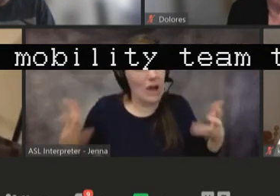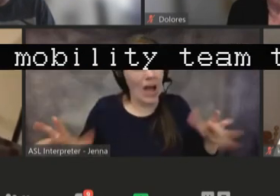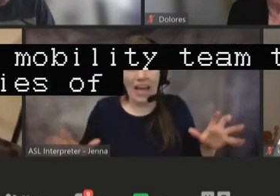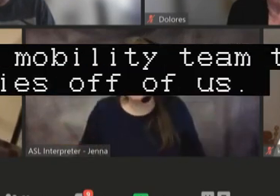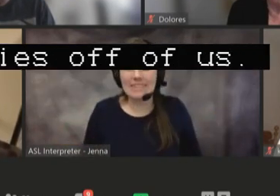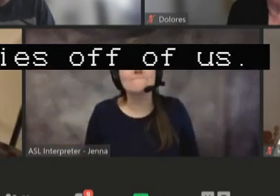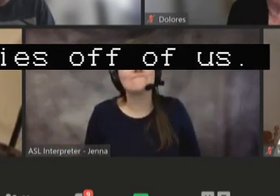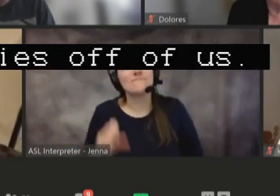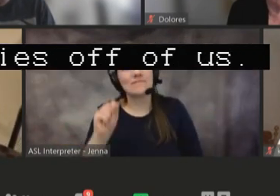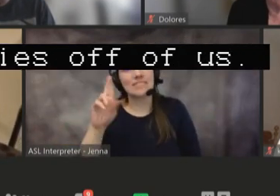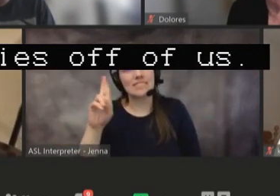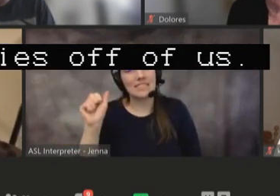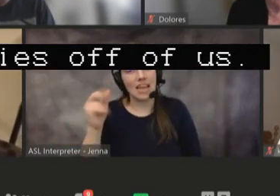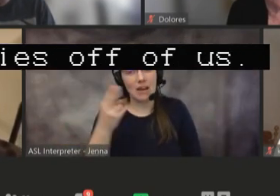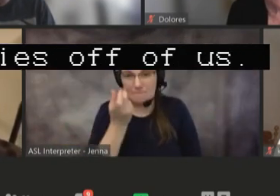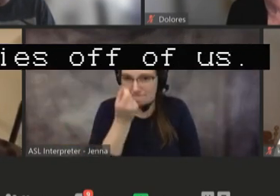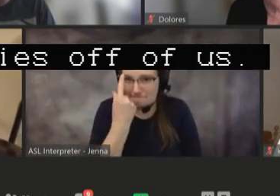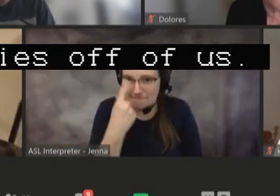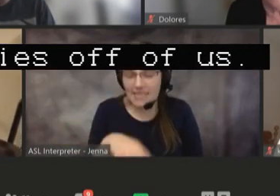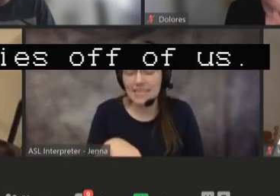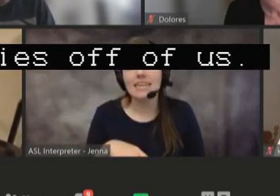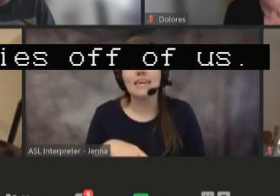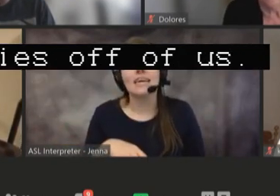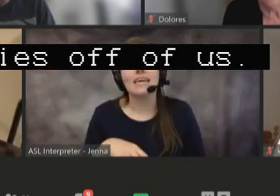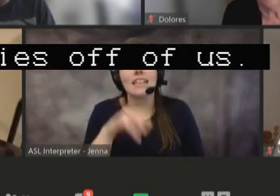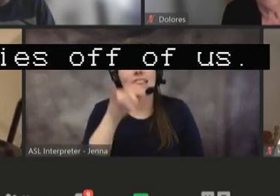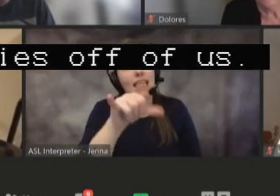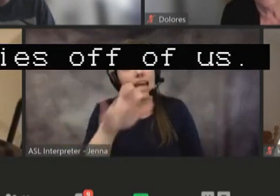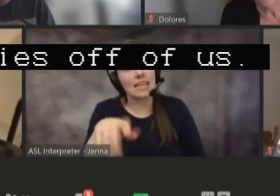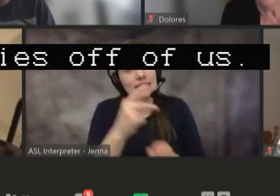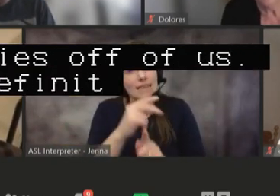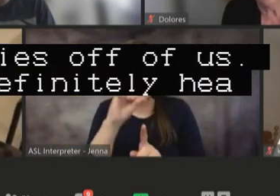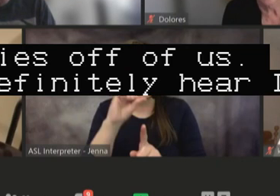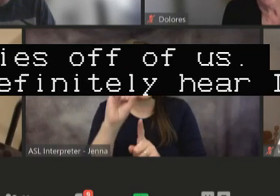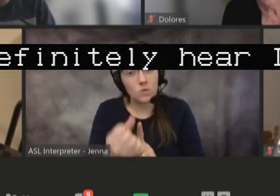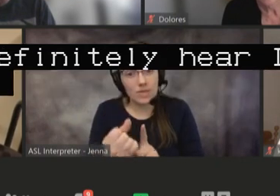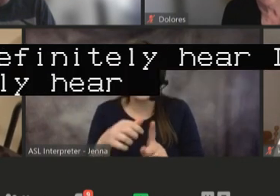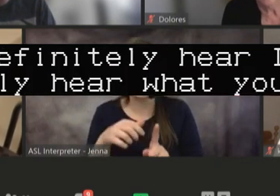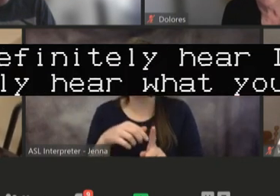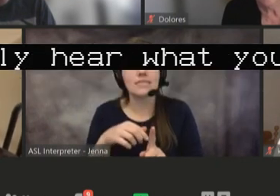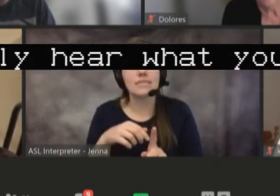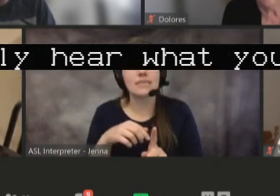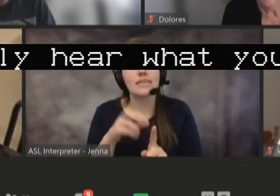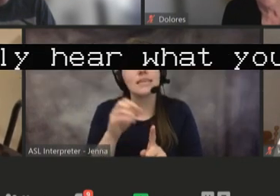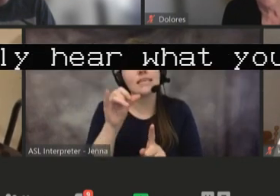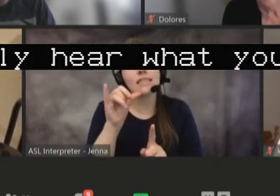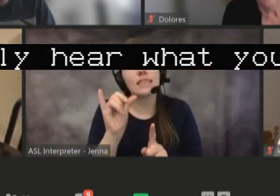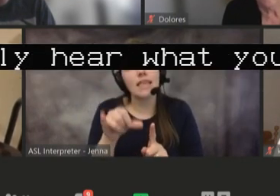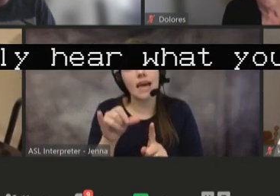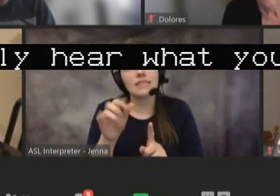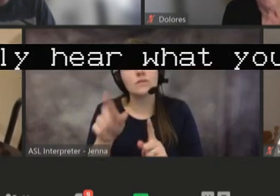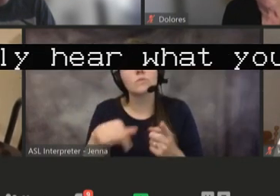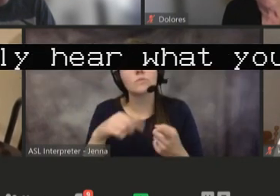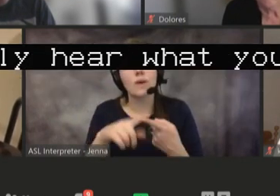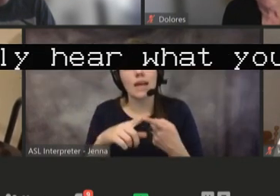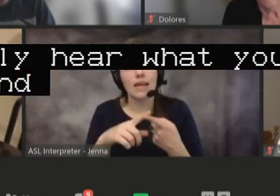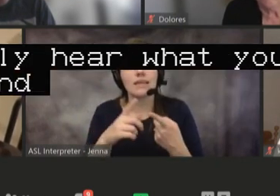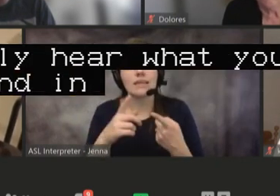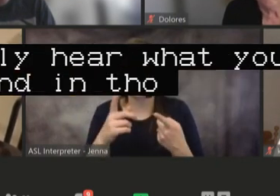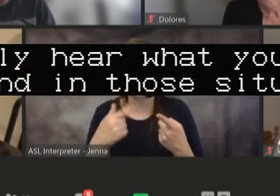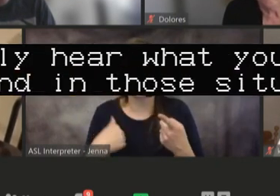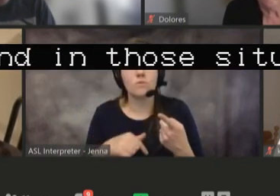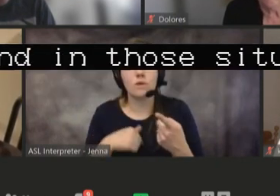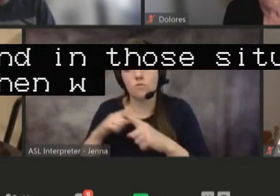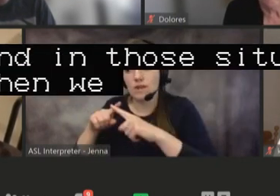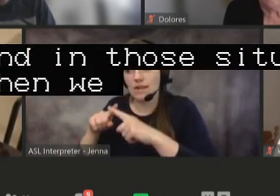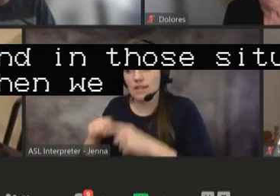I definitely hear what you're saying. And in those situations, that's when we are very much relying on our ushers,